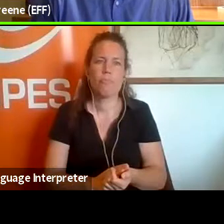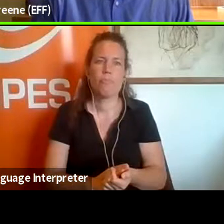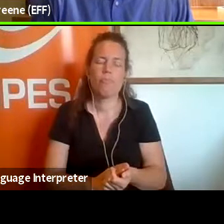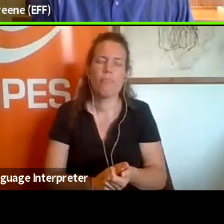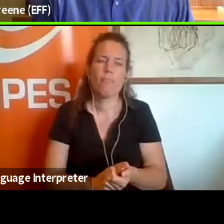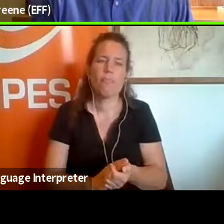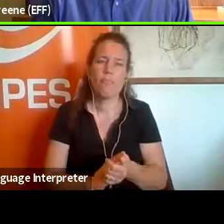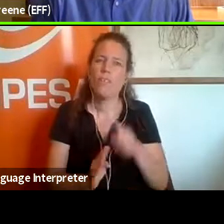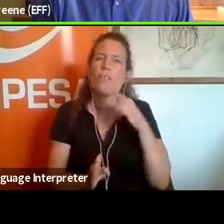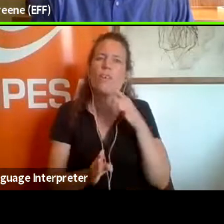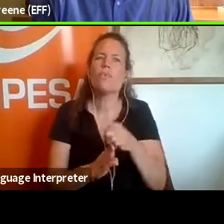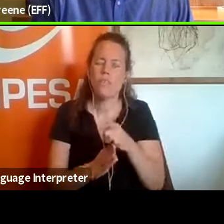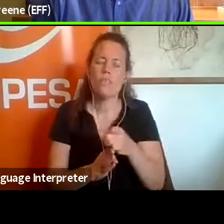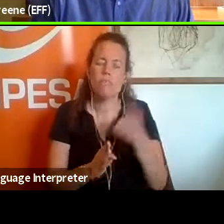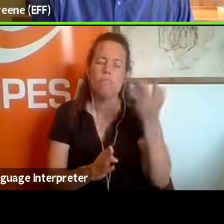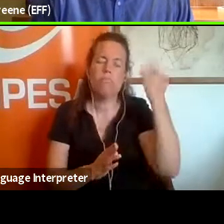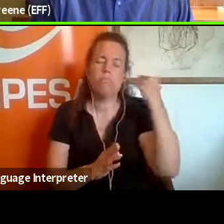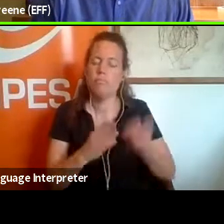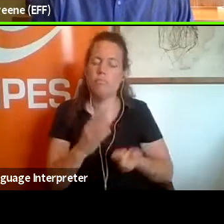that definitely emerged. I think